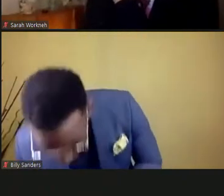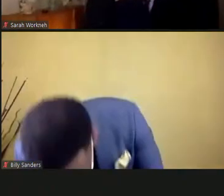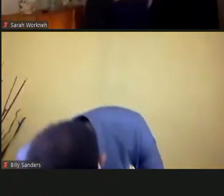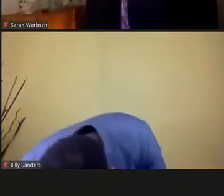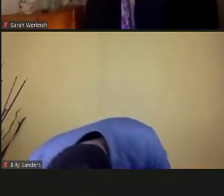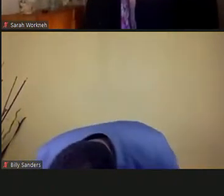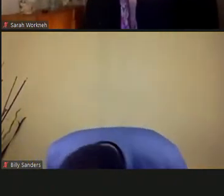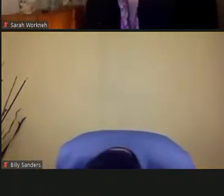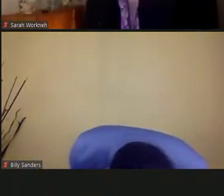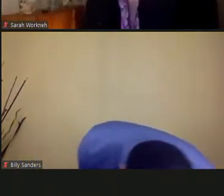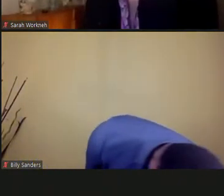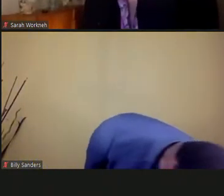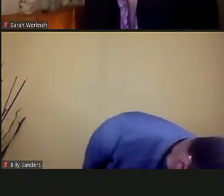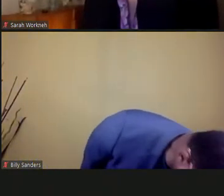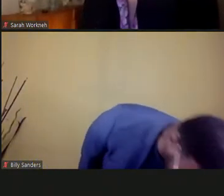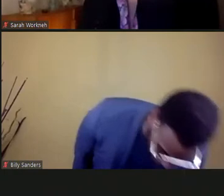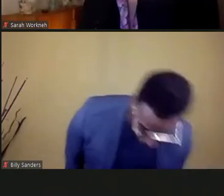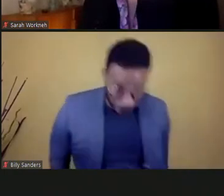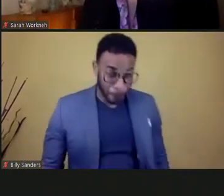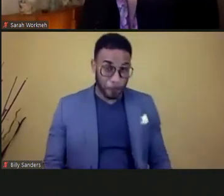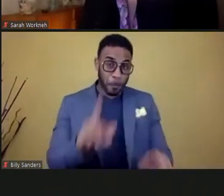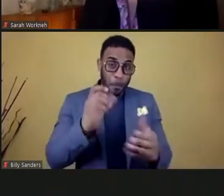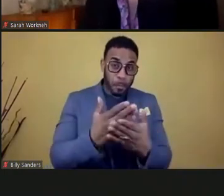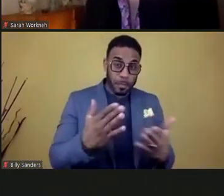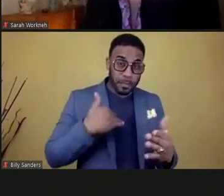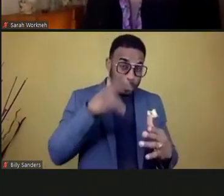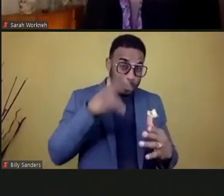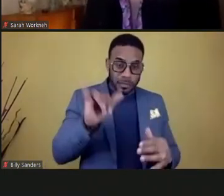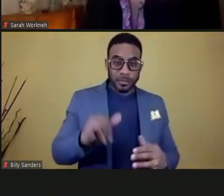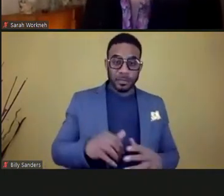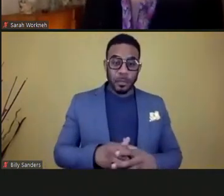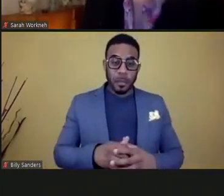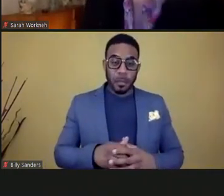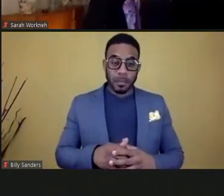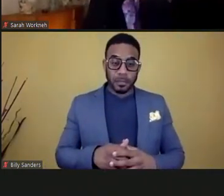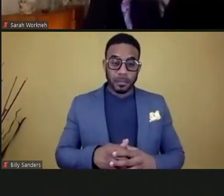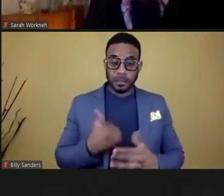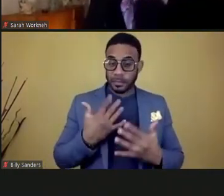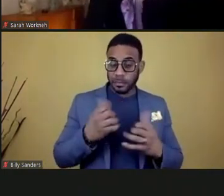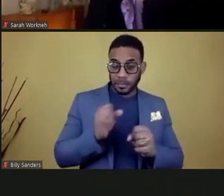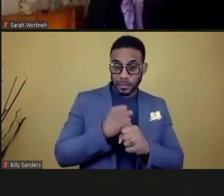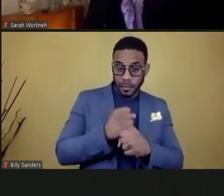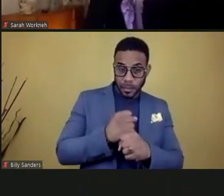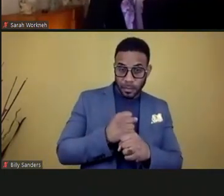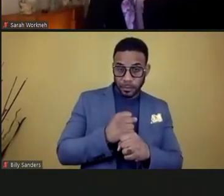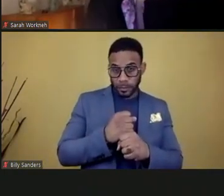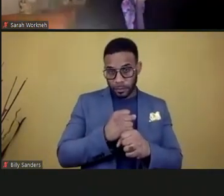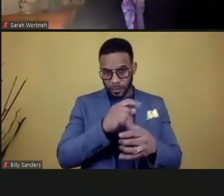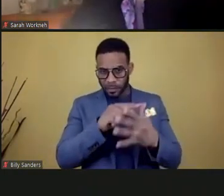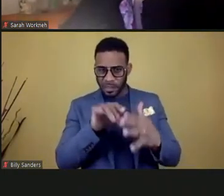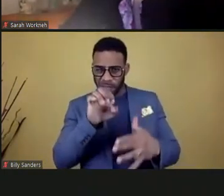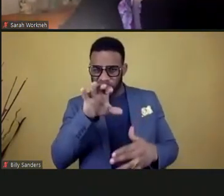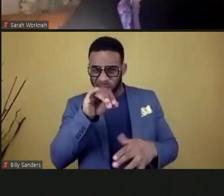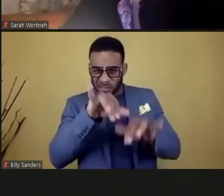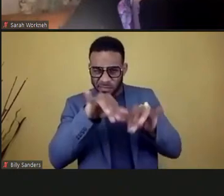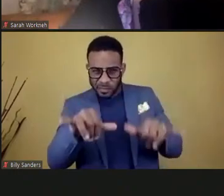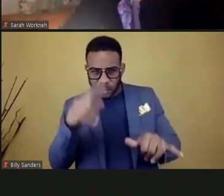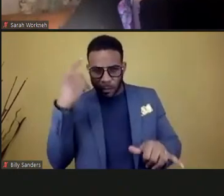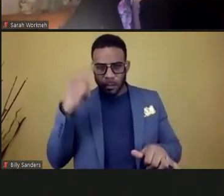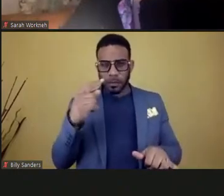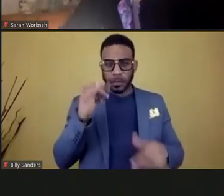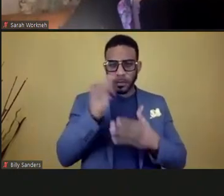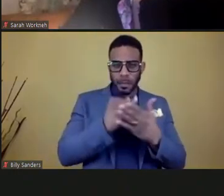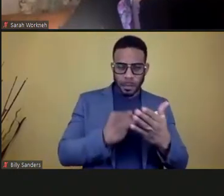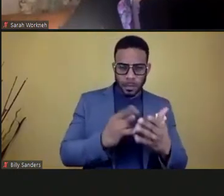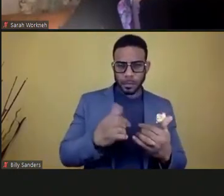Go deeper into that, Carmen. So one of the things I was hearing was, right, like, you know, we want to create these ecosystems for